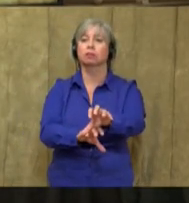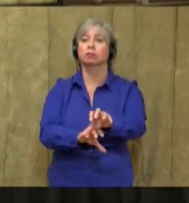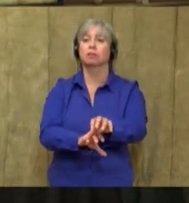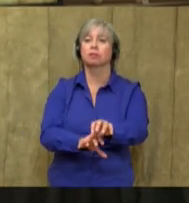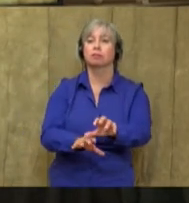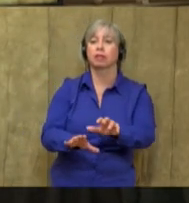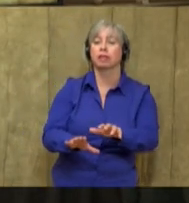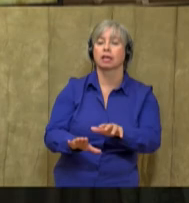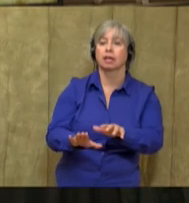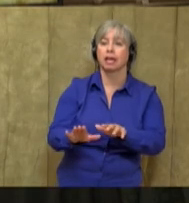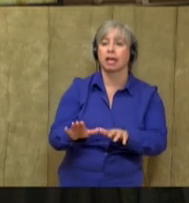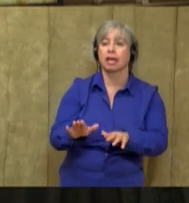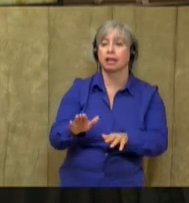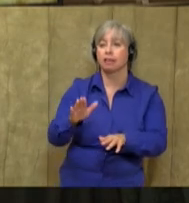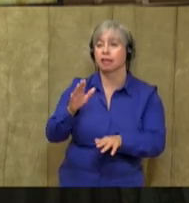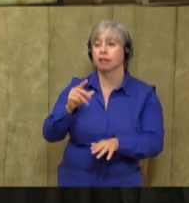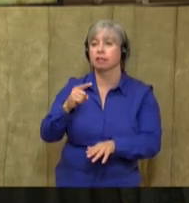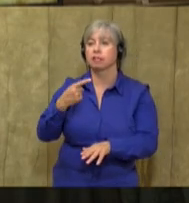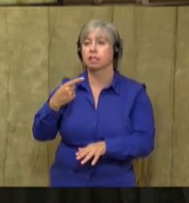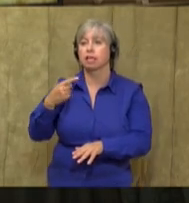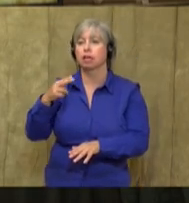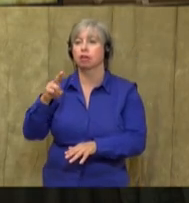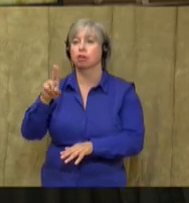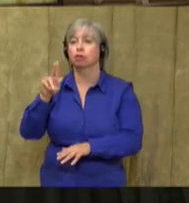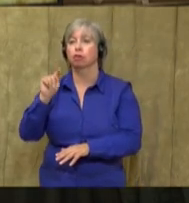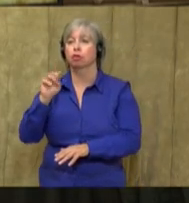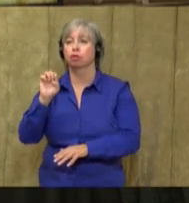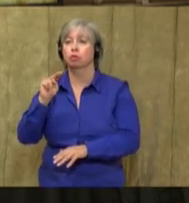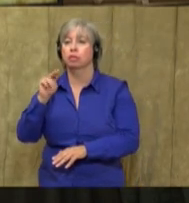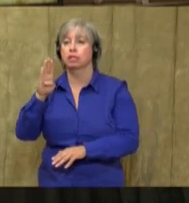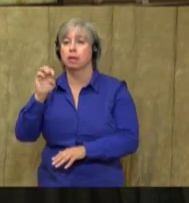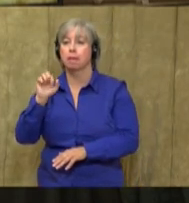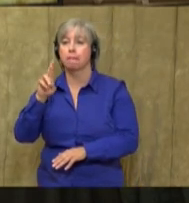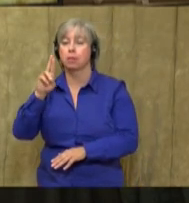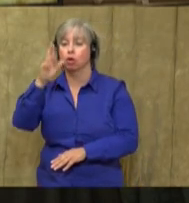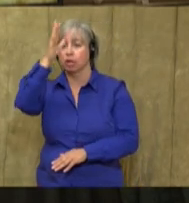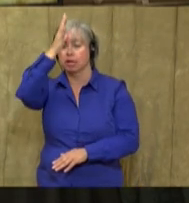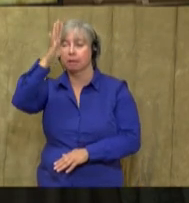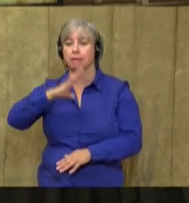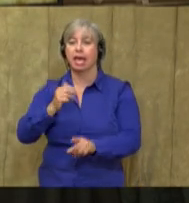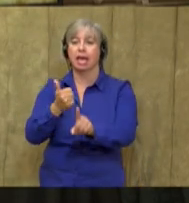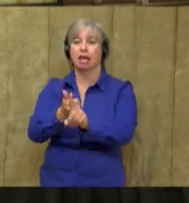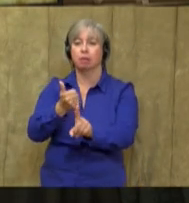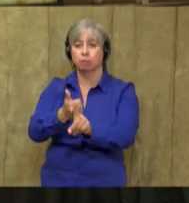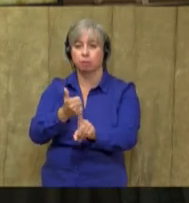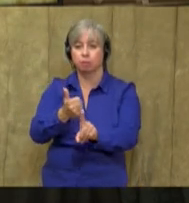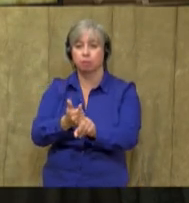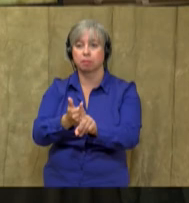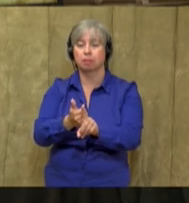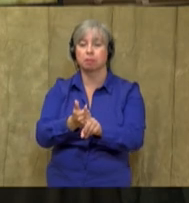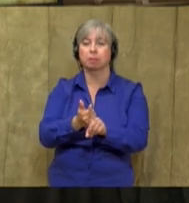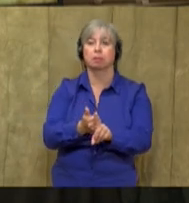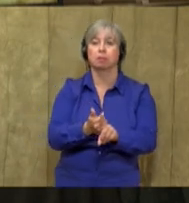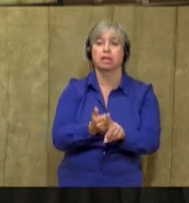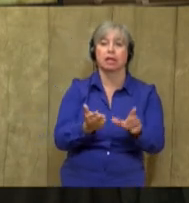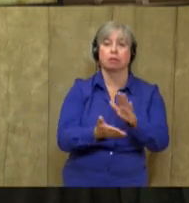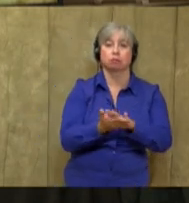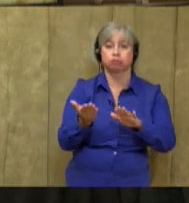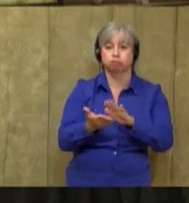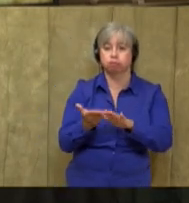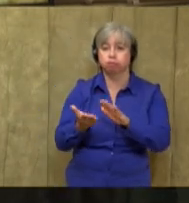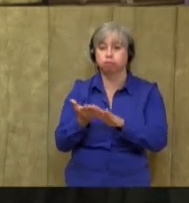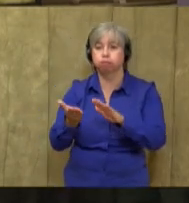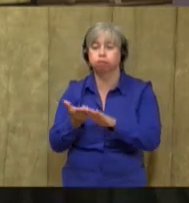to finally create a device where they could mass produce pamphlets and papers and books.